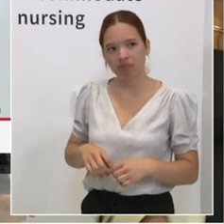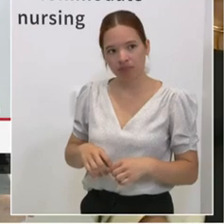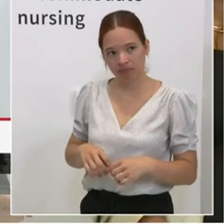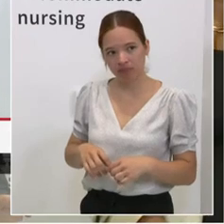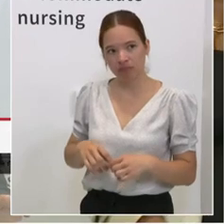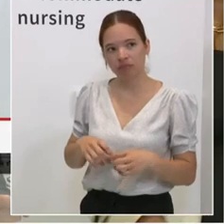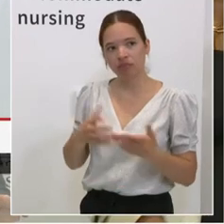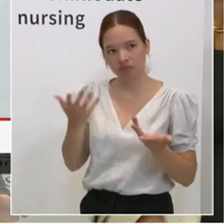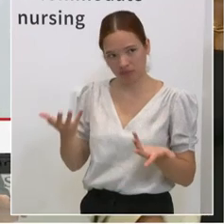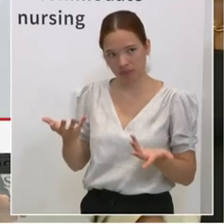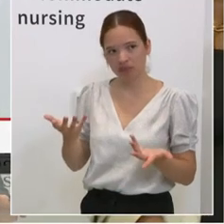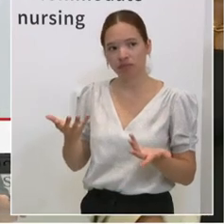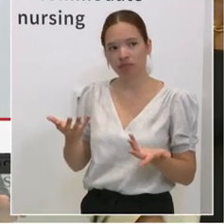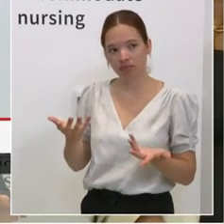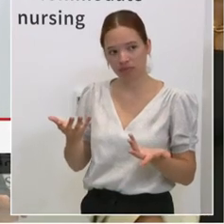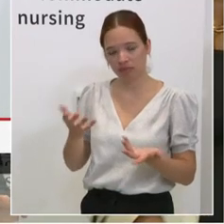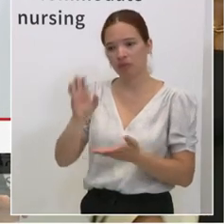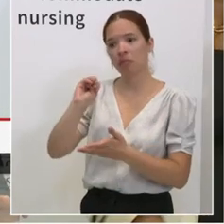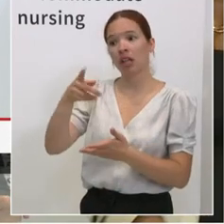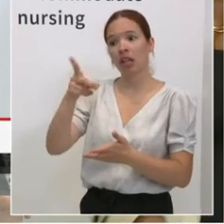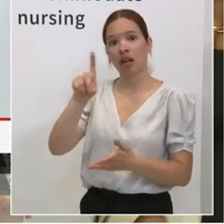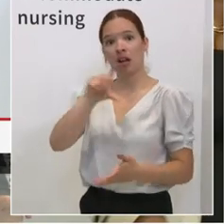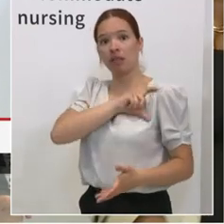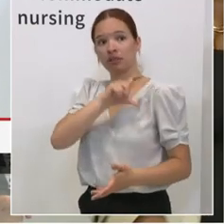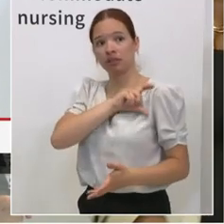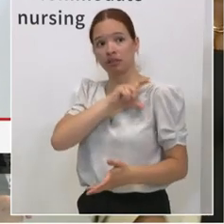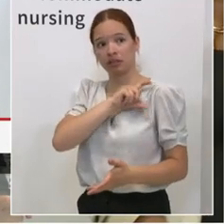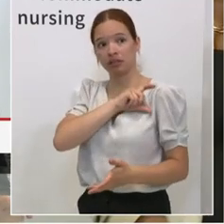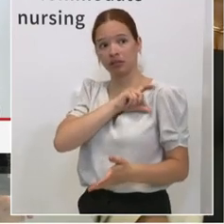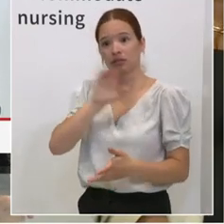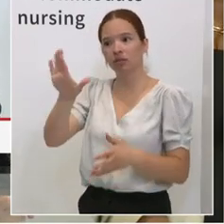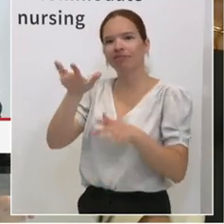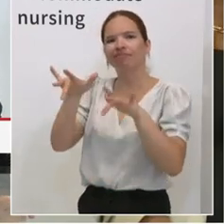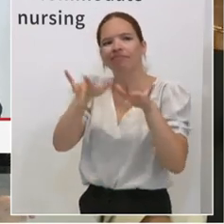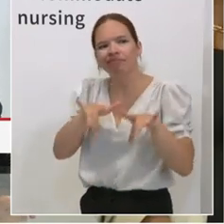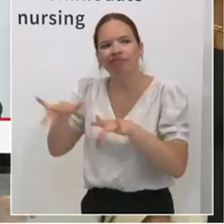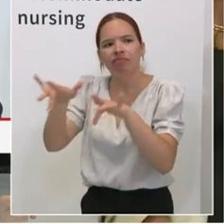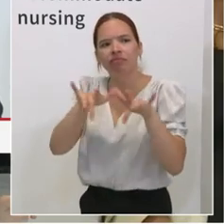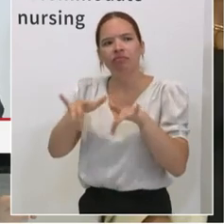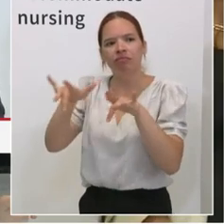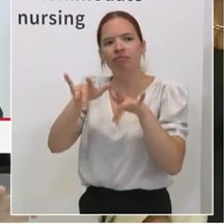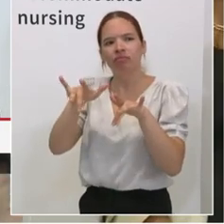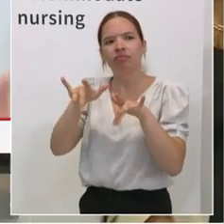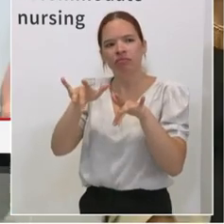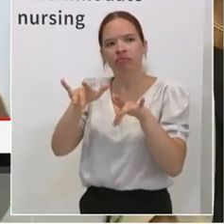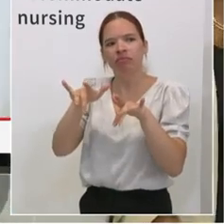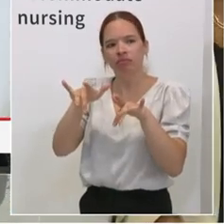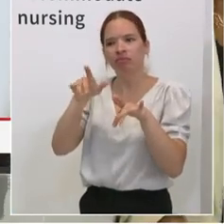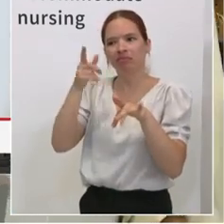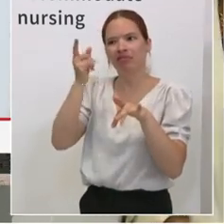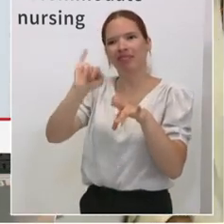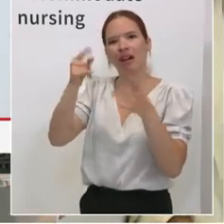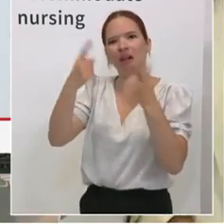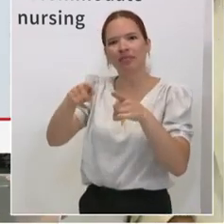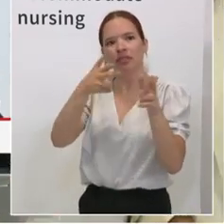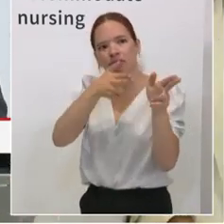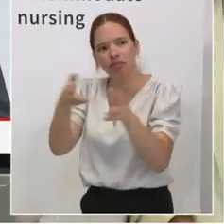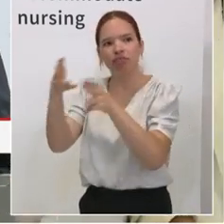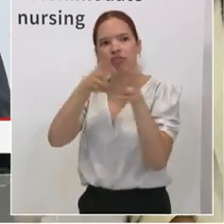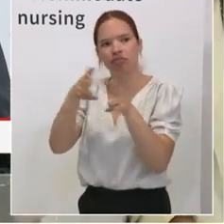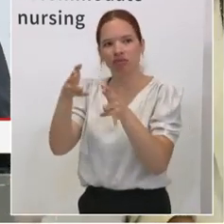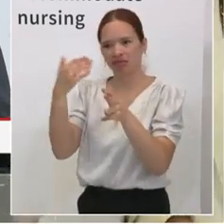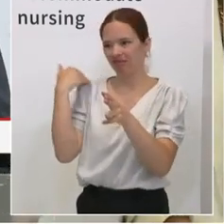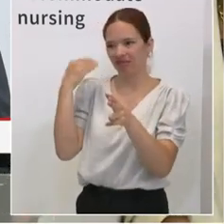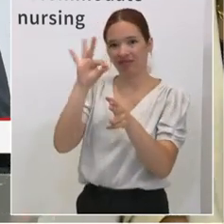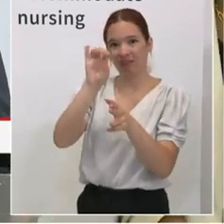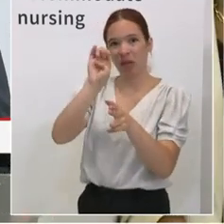MPD footage of the Alante Scott shooting that took place in February? If we have a protocol for